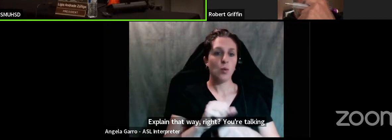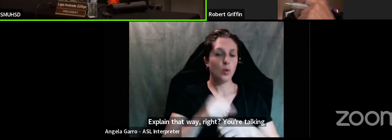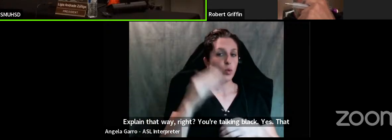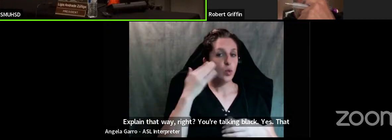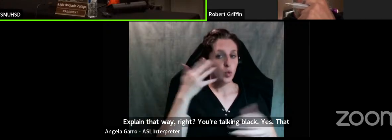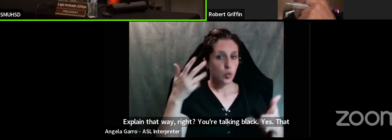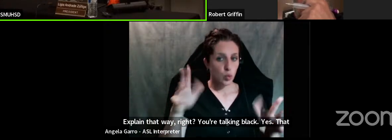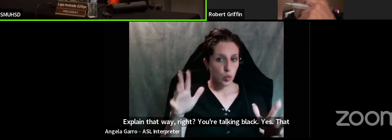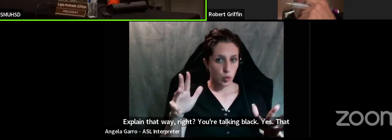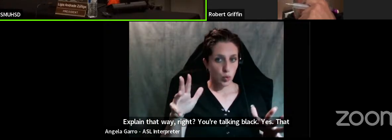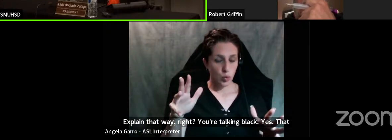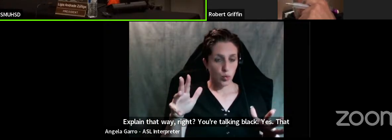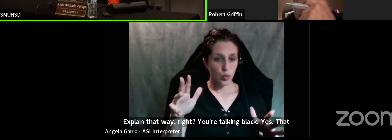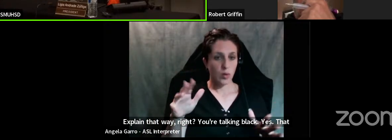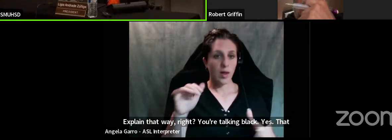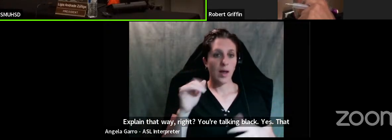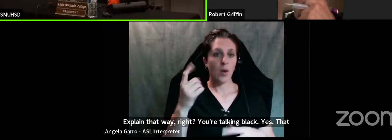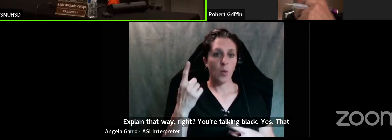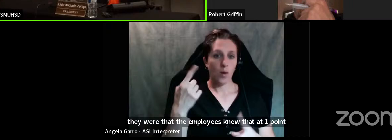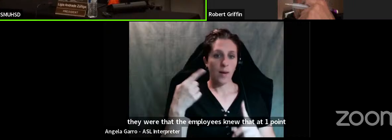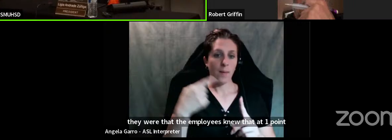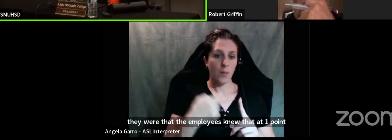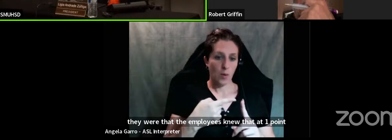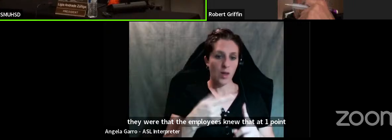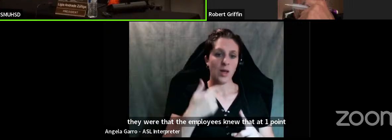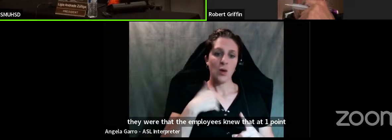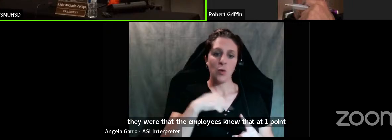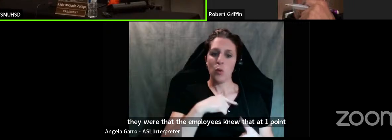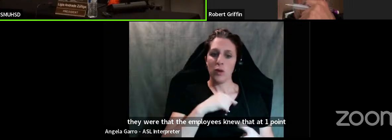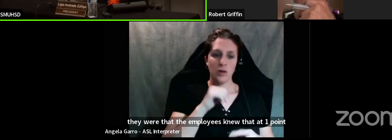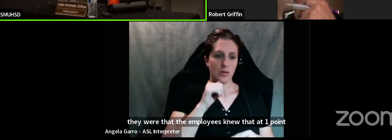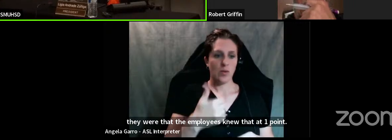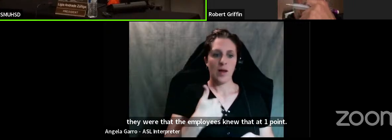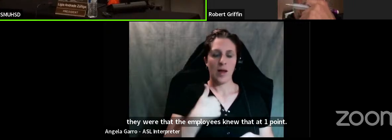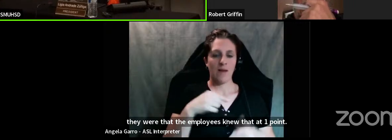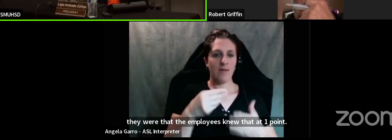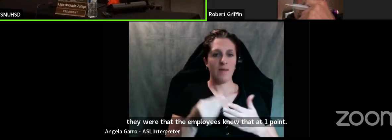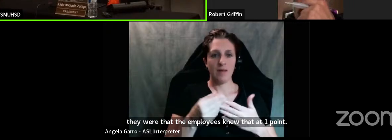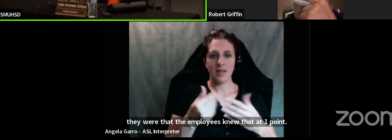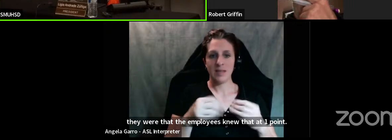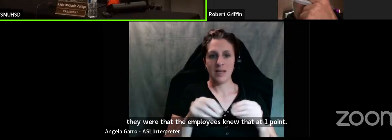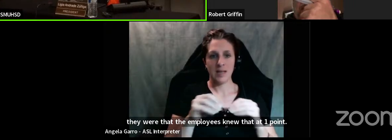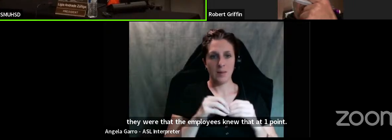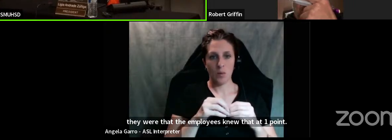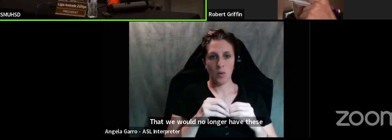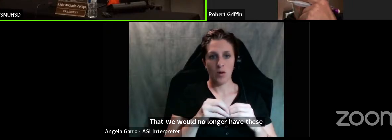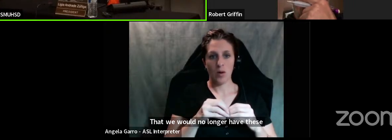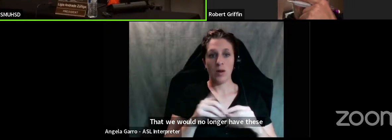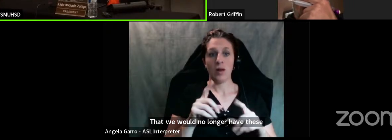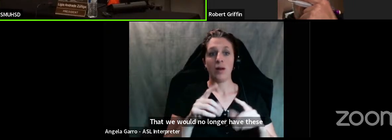that at one point that we would no longer have these funds. Now, my question